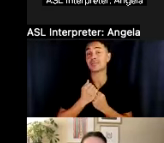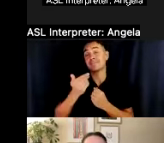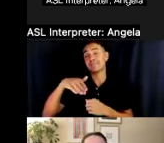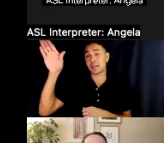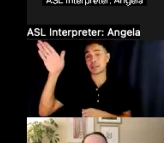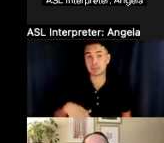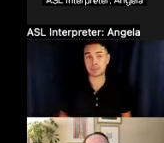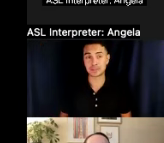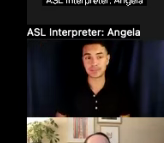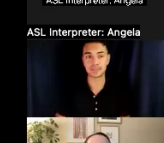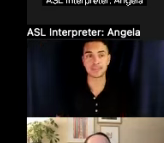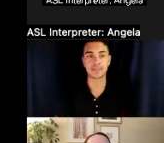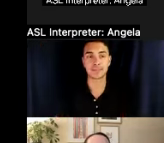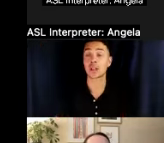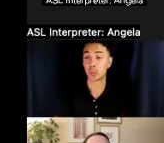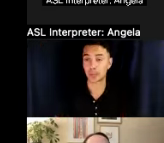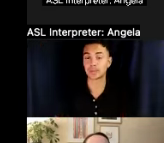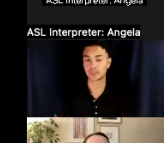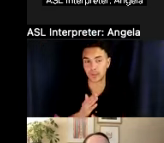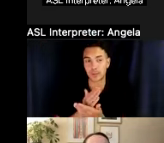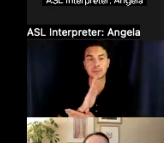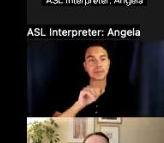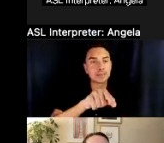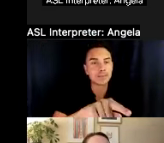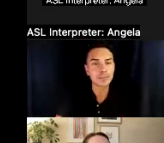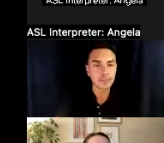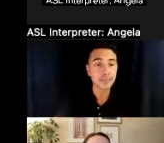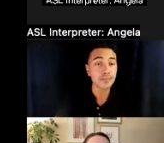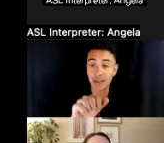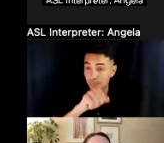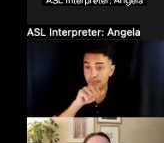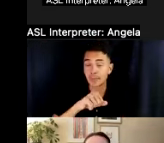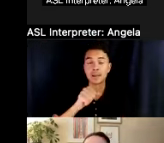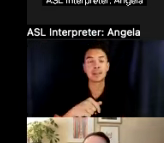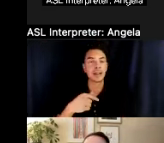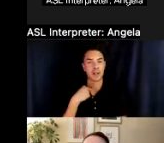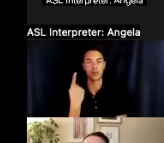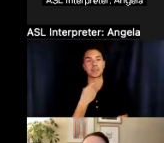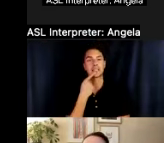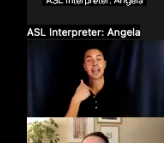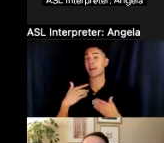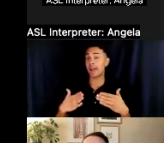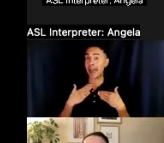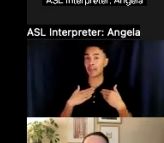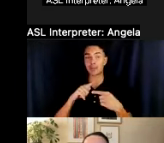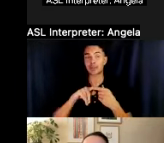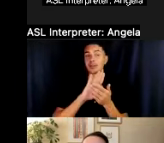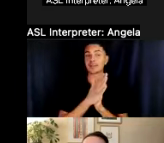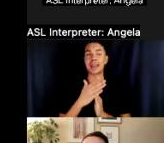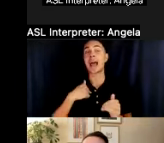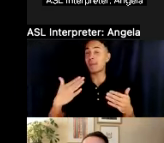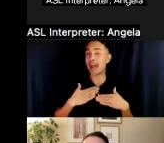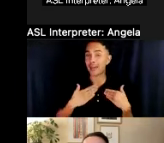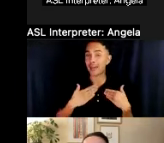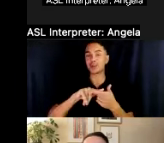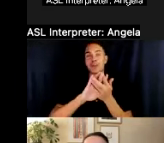All right. Oh, yep. Yep. I always say, I'm happy to be the bad guy. Make me the bad